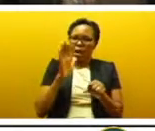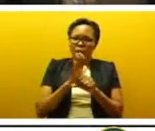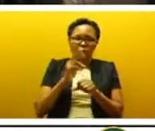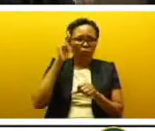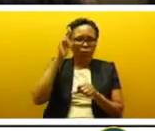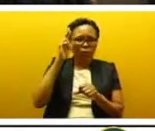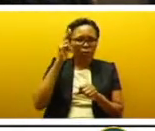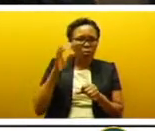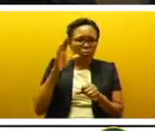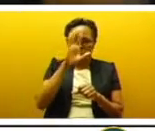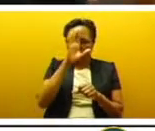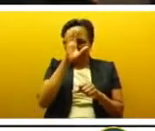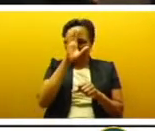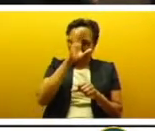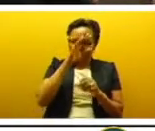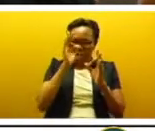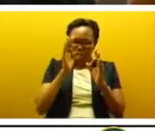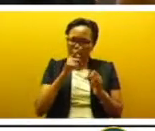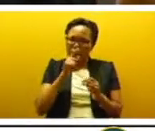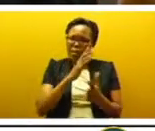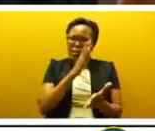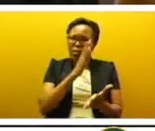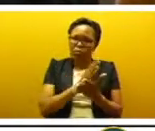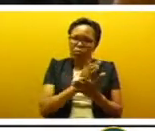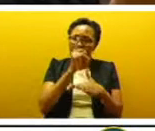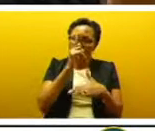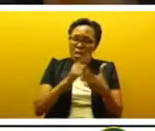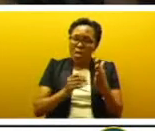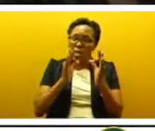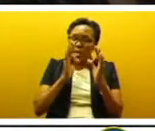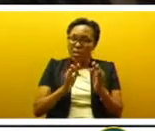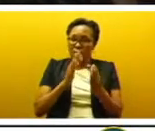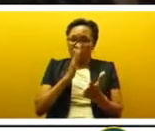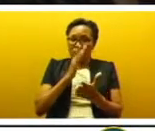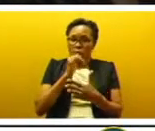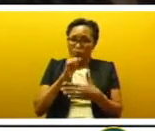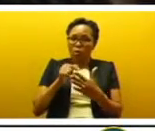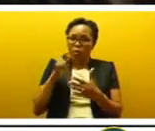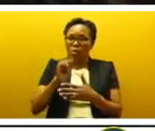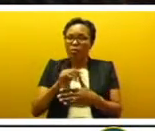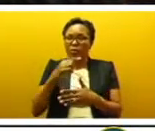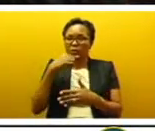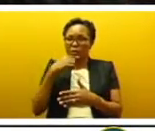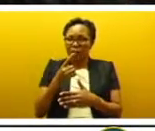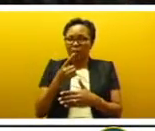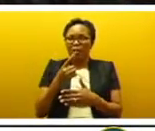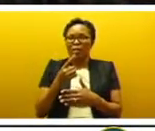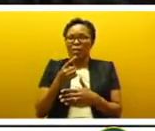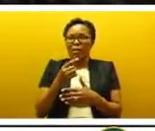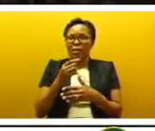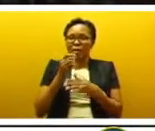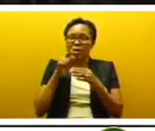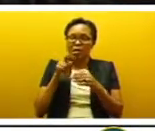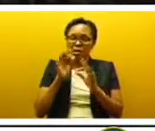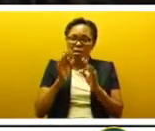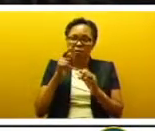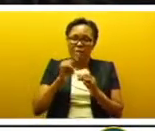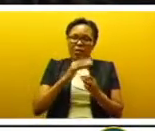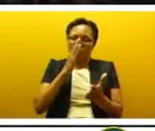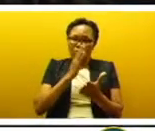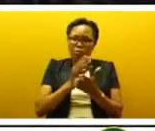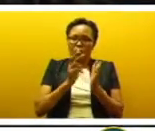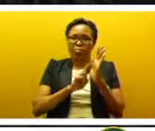whether that is true, if what they said is actually the true representation of the law. And in several